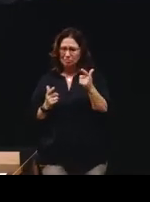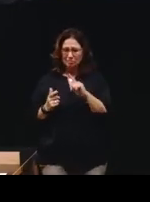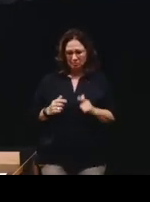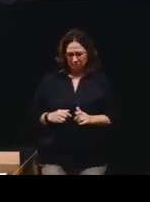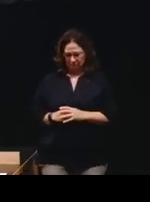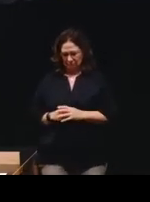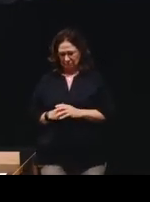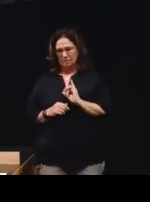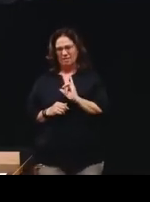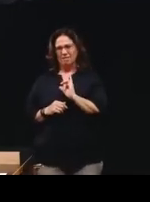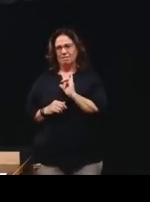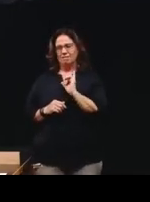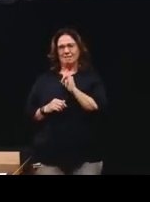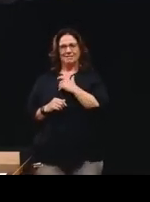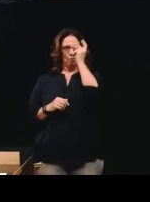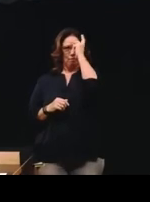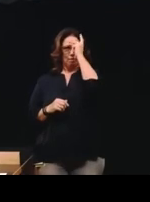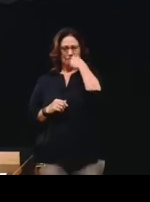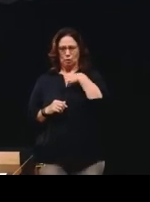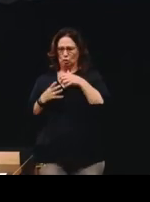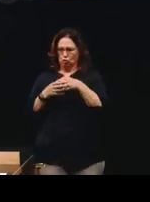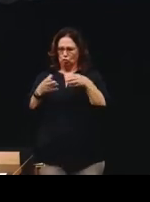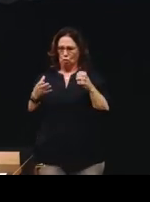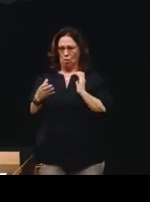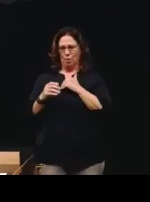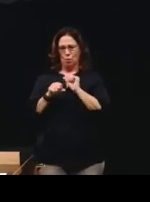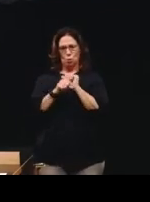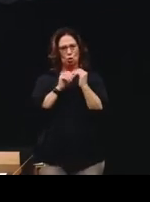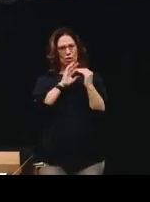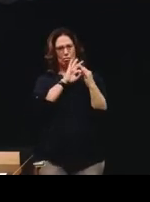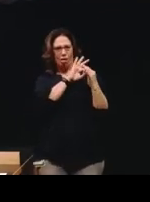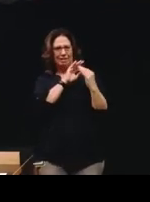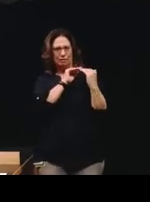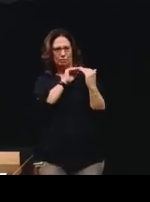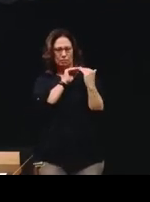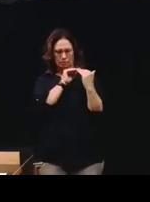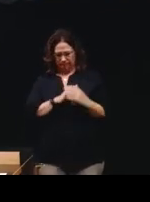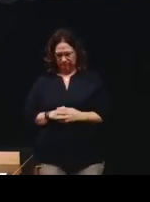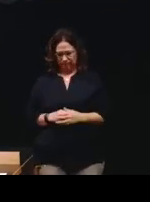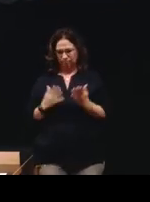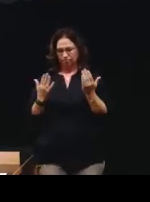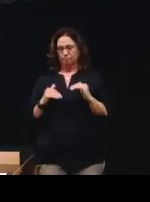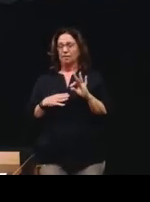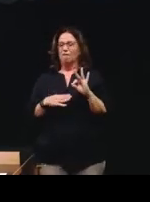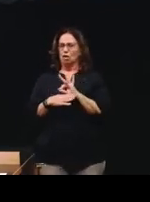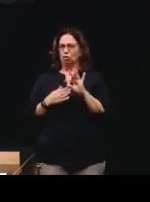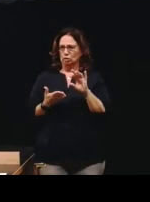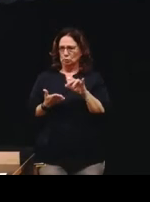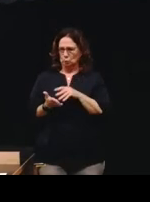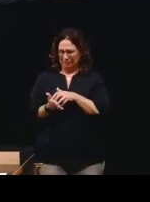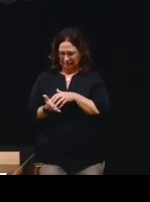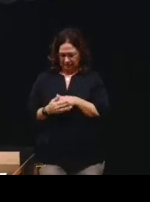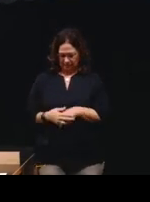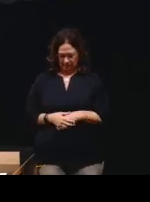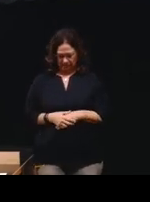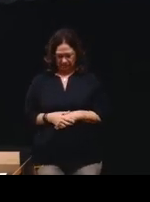that's really our programmatic philosophy in terms of working colleague to colleague. Okay, functional weakness. Hoover sign